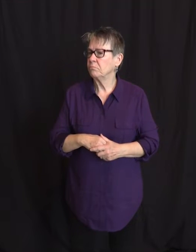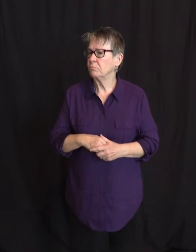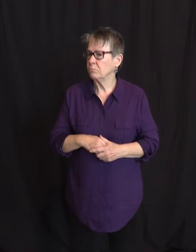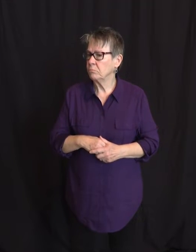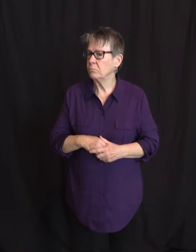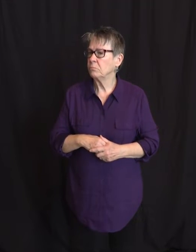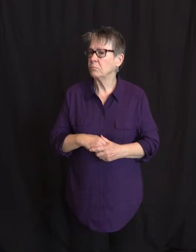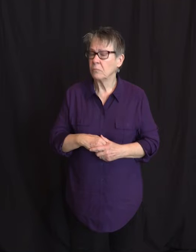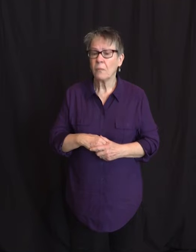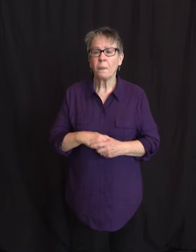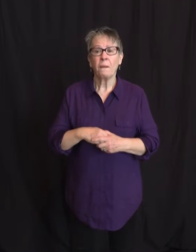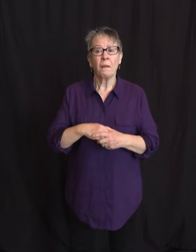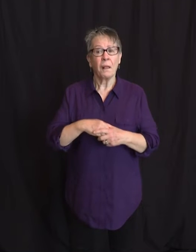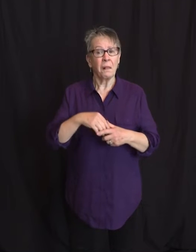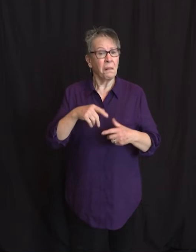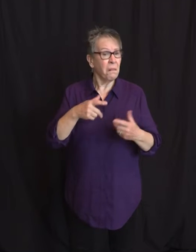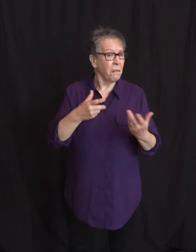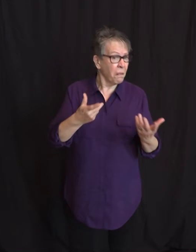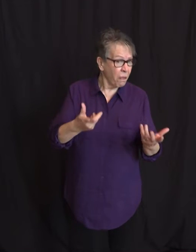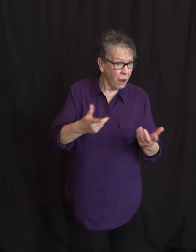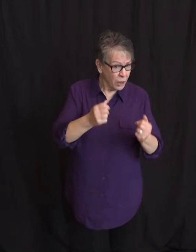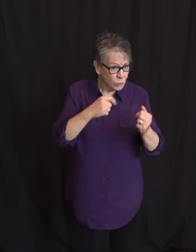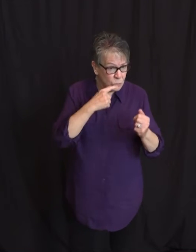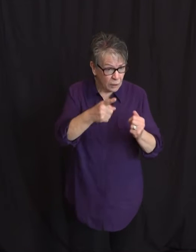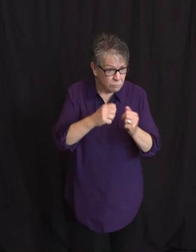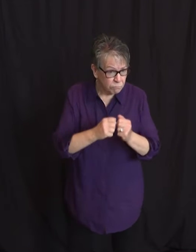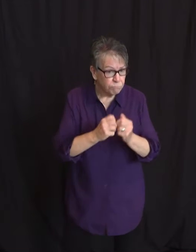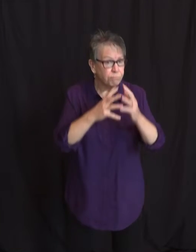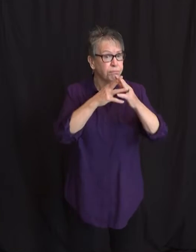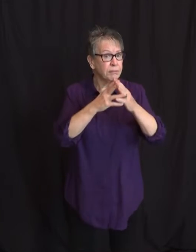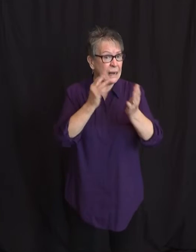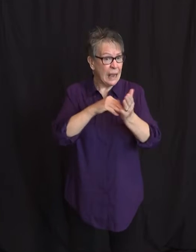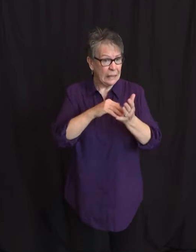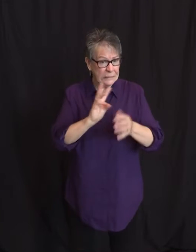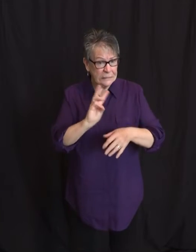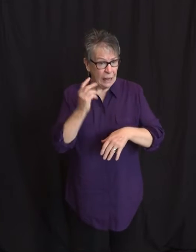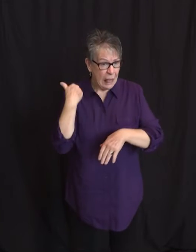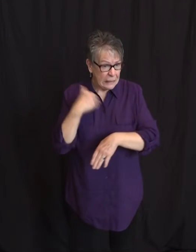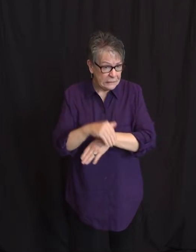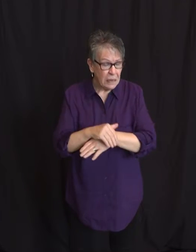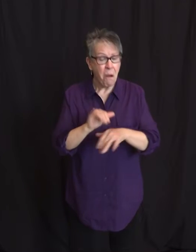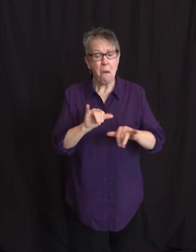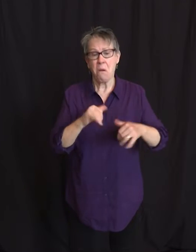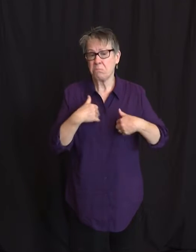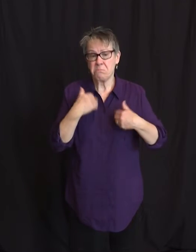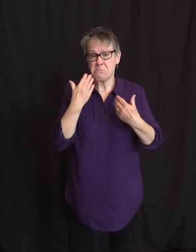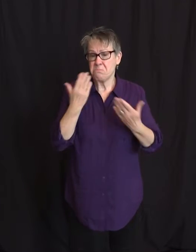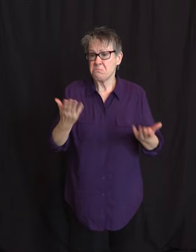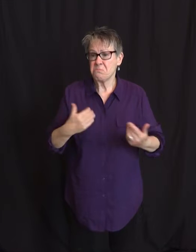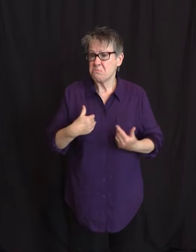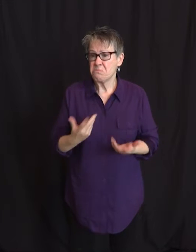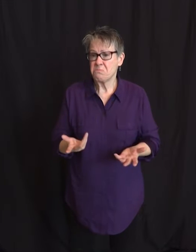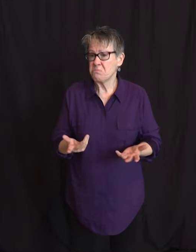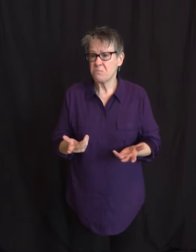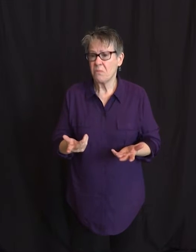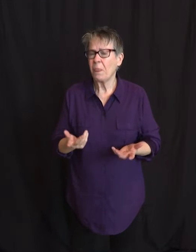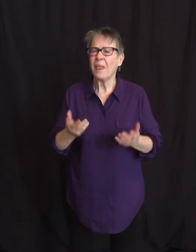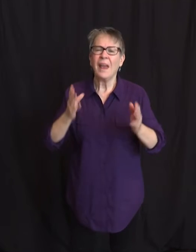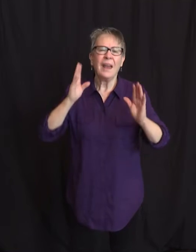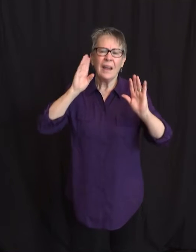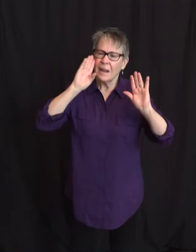chopping through, and I know folks out there are frustrated. I don't blame you. We had this conversation on the call with Tom and his colleagues this